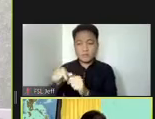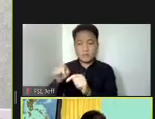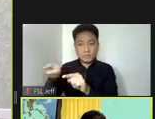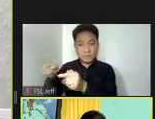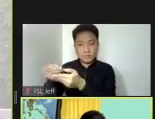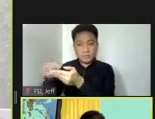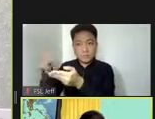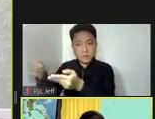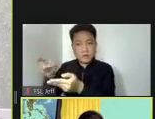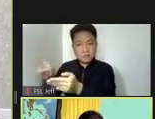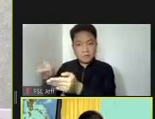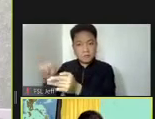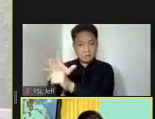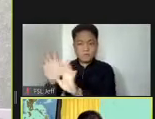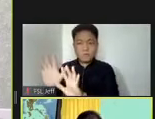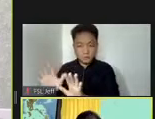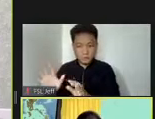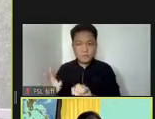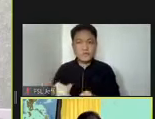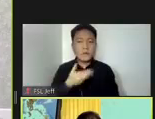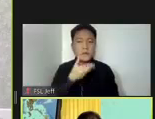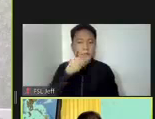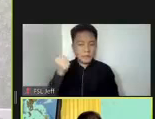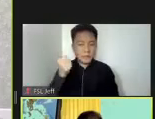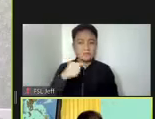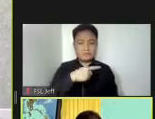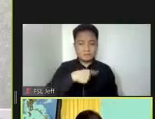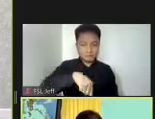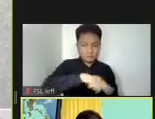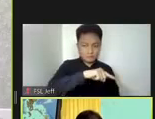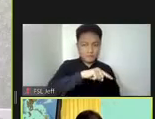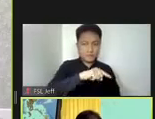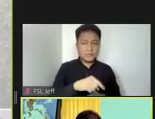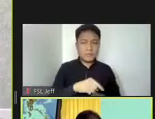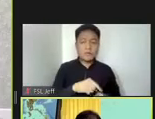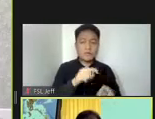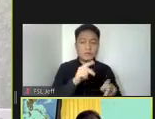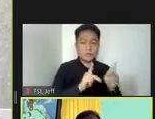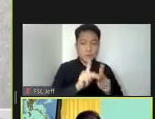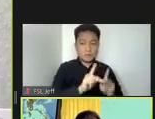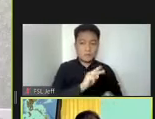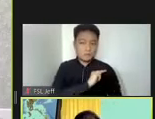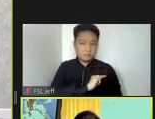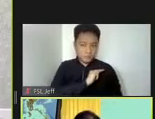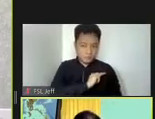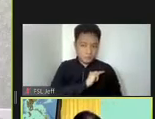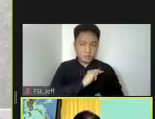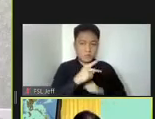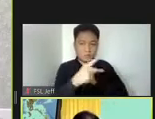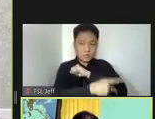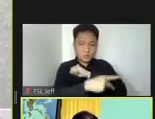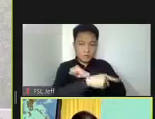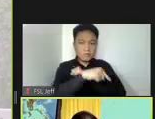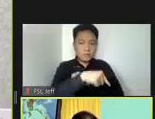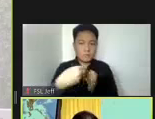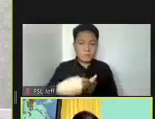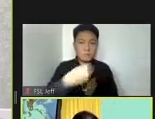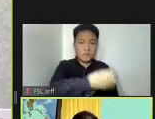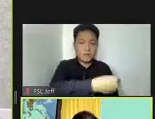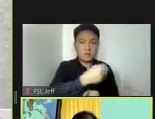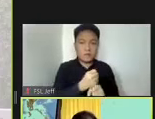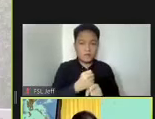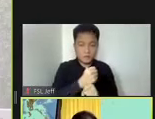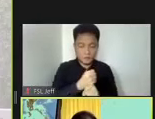on how we manage our waste. And zero poverty by increasing the move toward